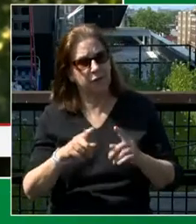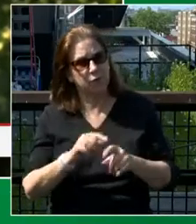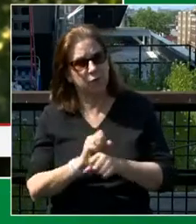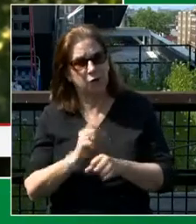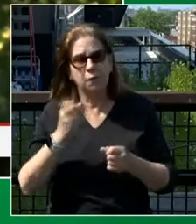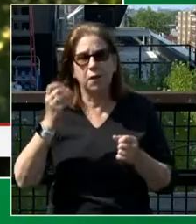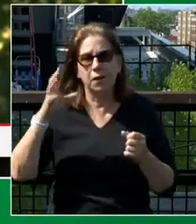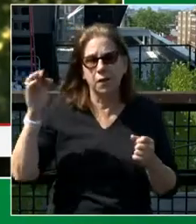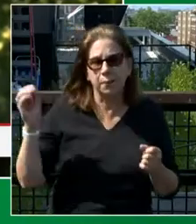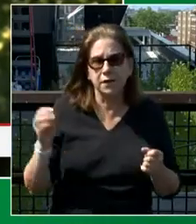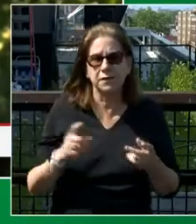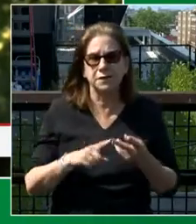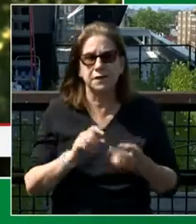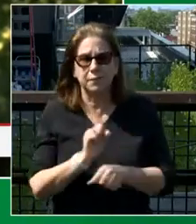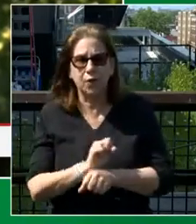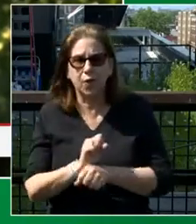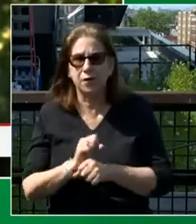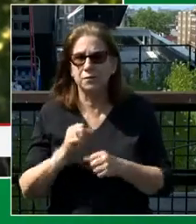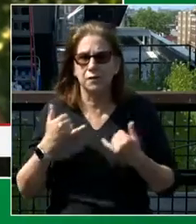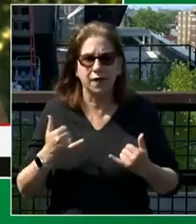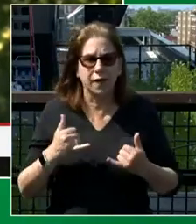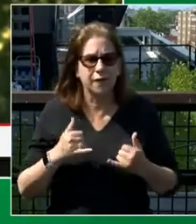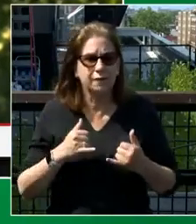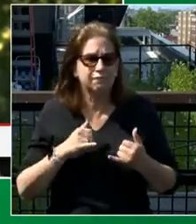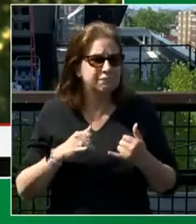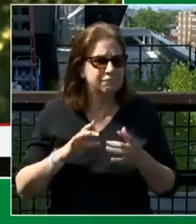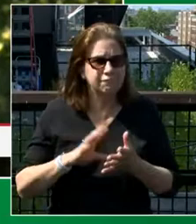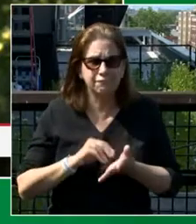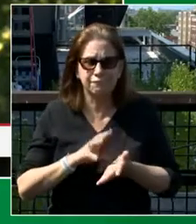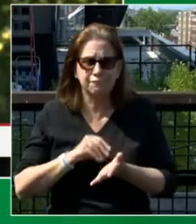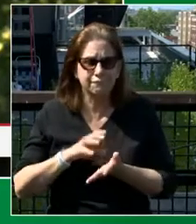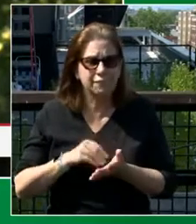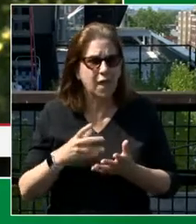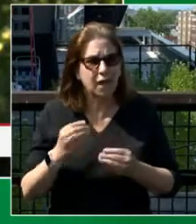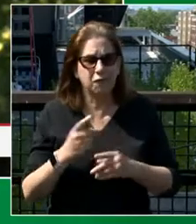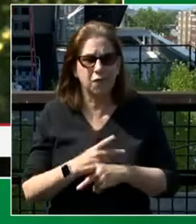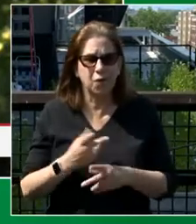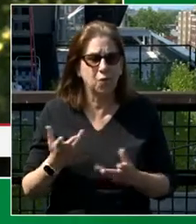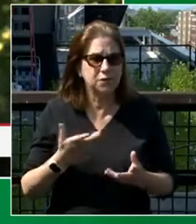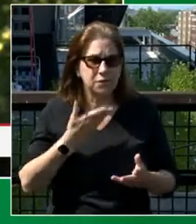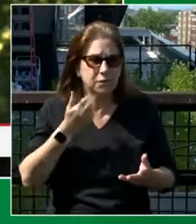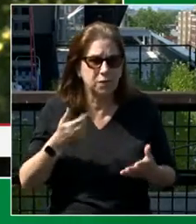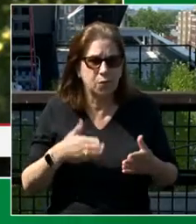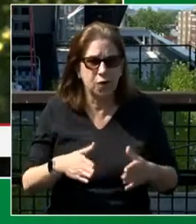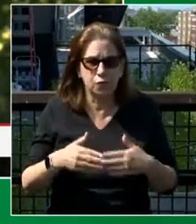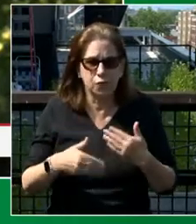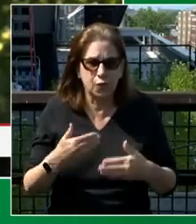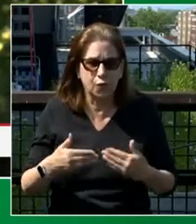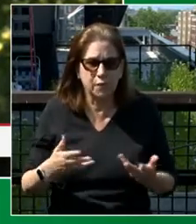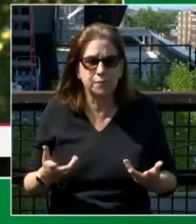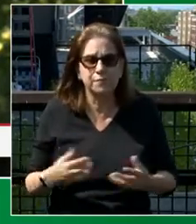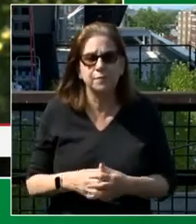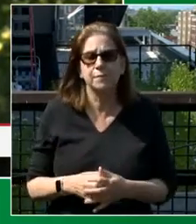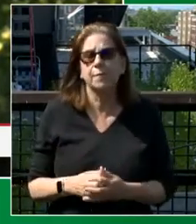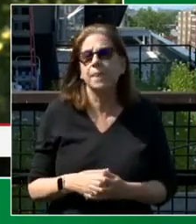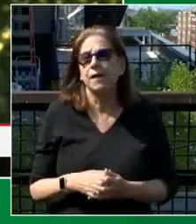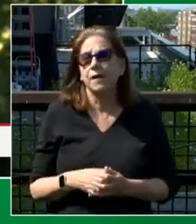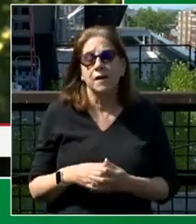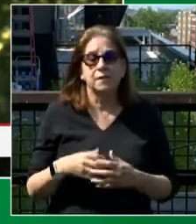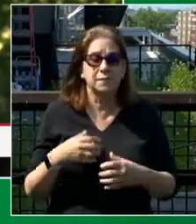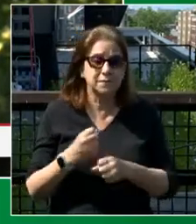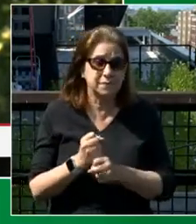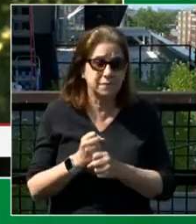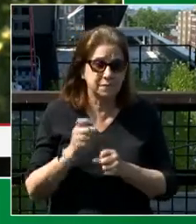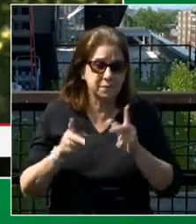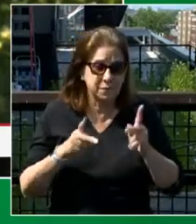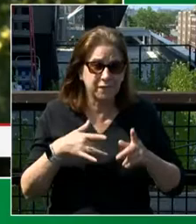to define that for everyone. And so we wanted to make sure that we added another layer of comfort to that, thinking about what does that look like. So we've been working